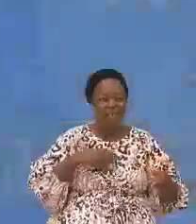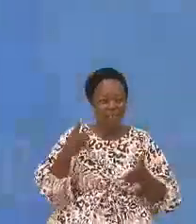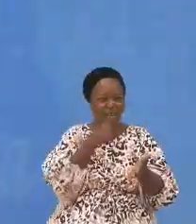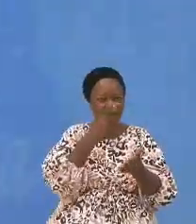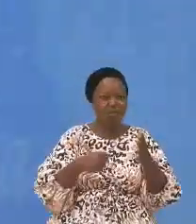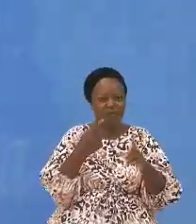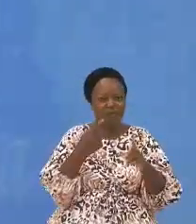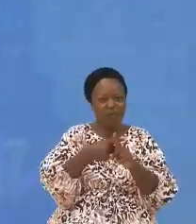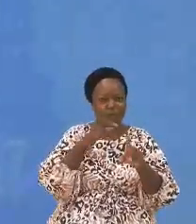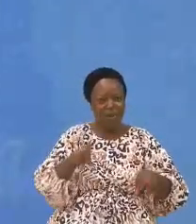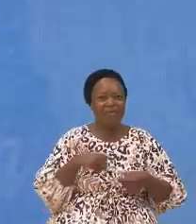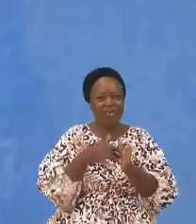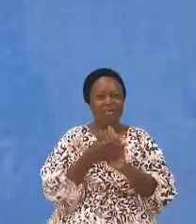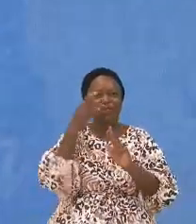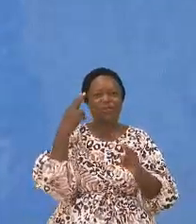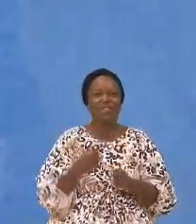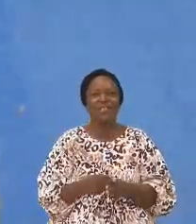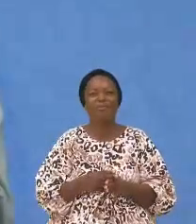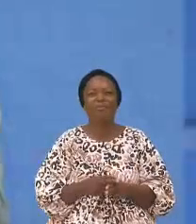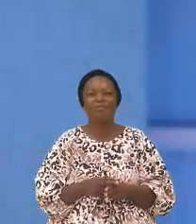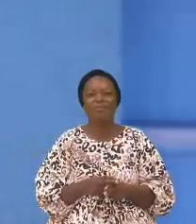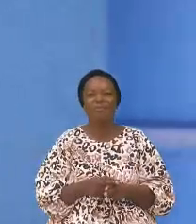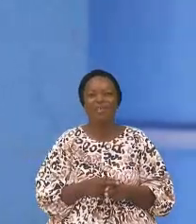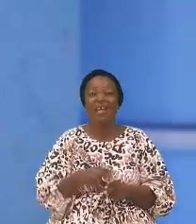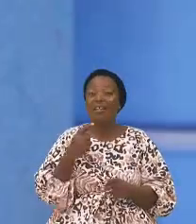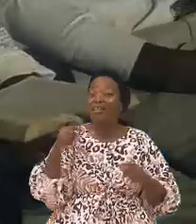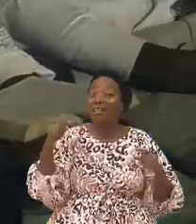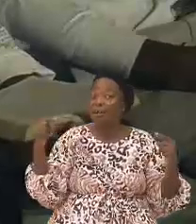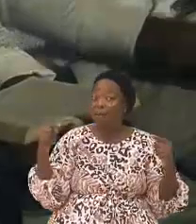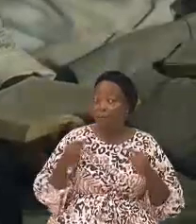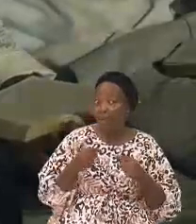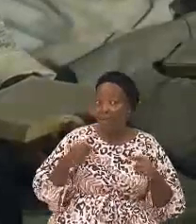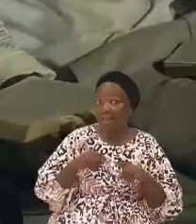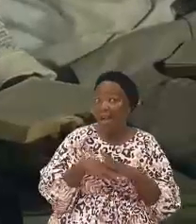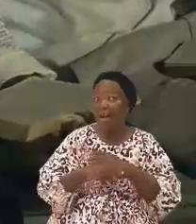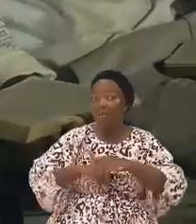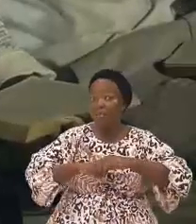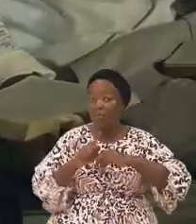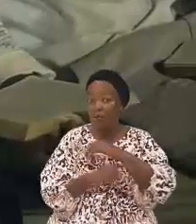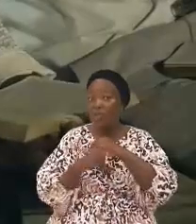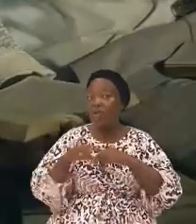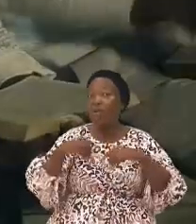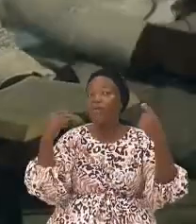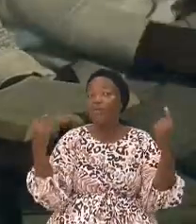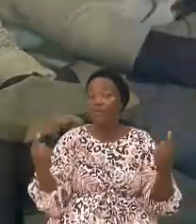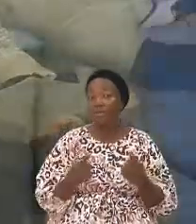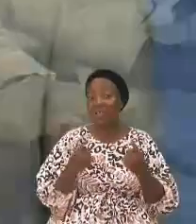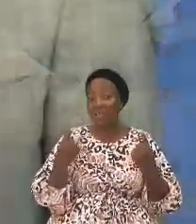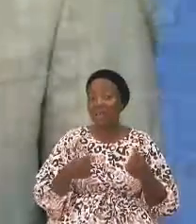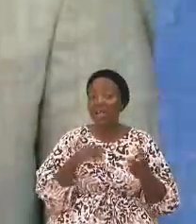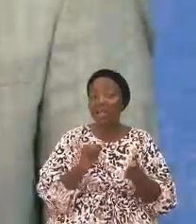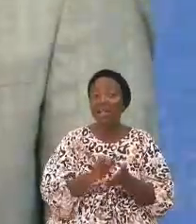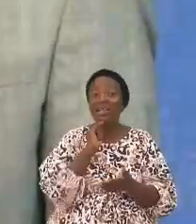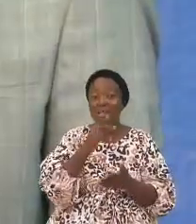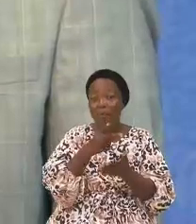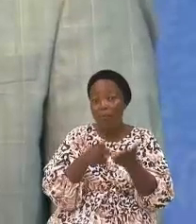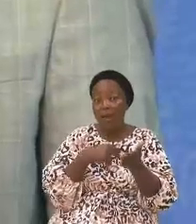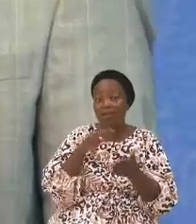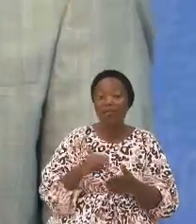Every disease tonight, the Lord will cancel from your life. The pain and